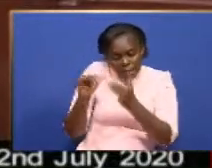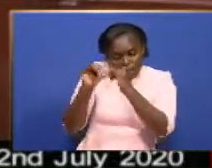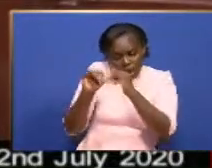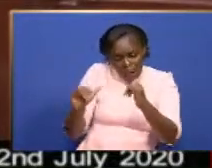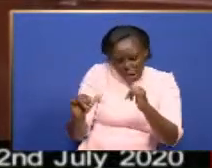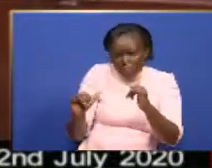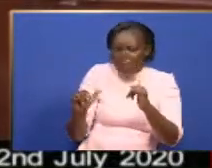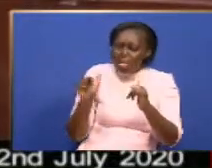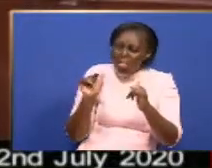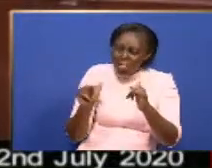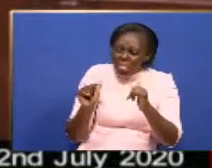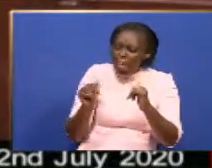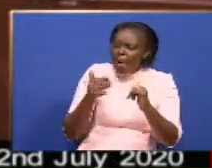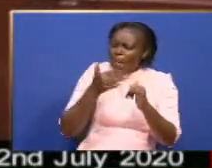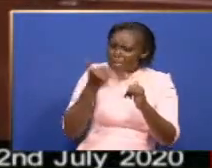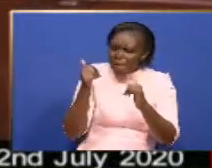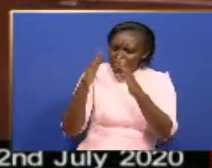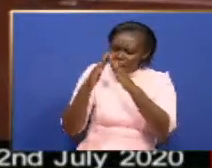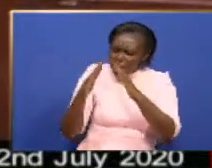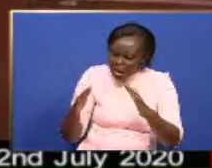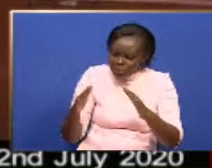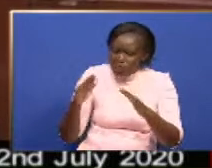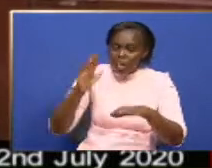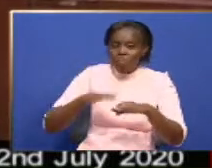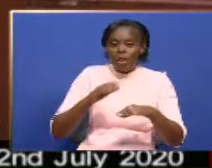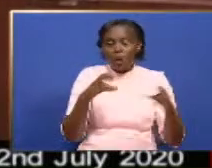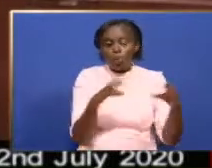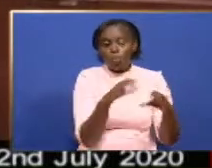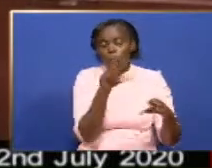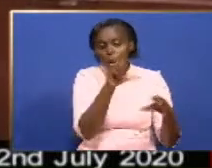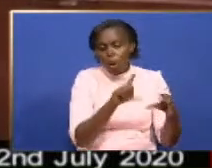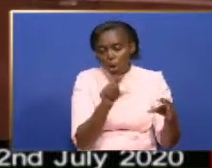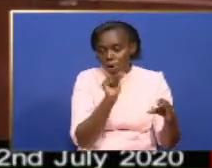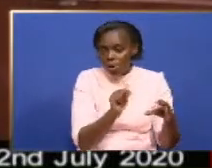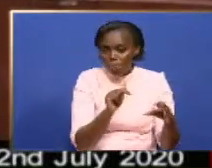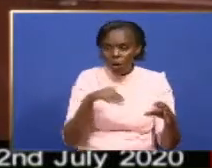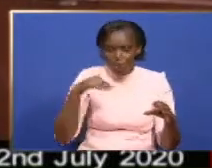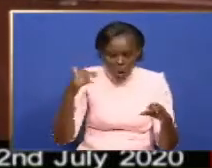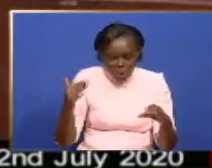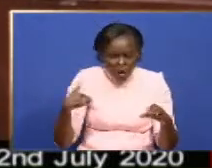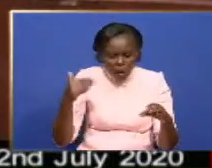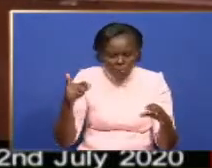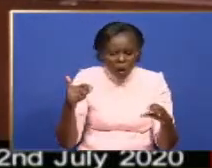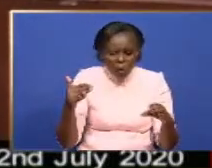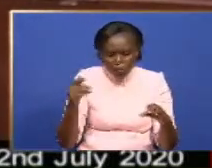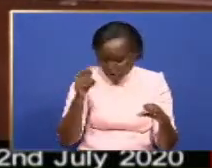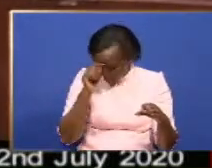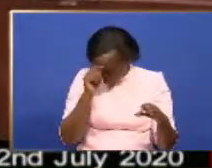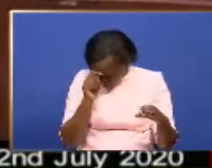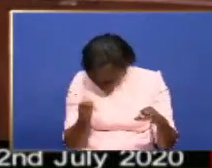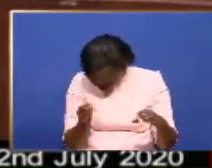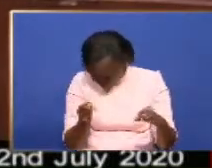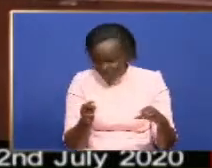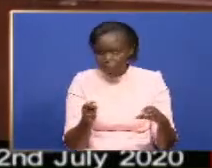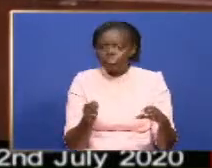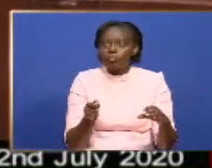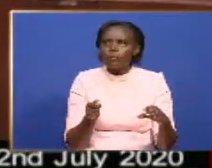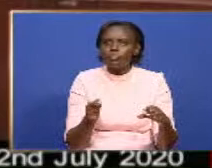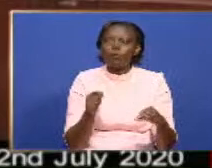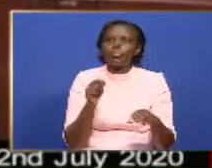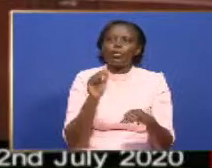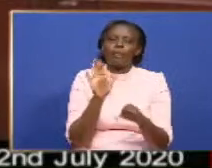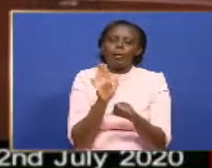better than with the communities nearby. But we should always respect, with a lot